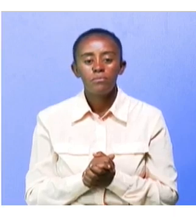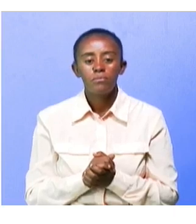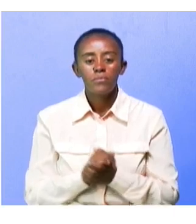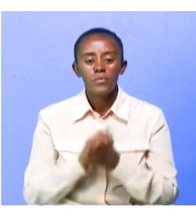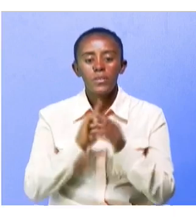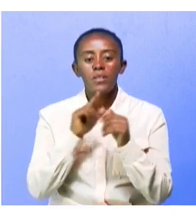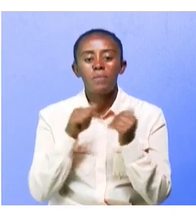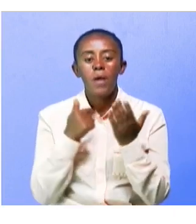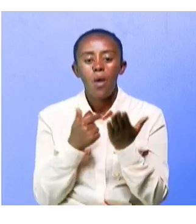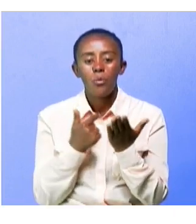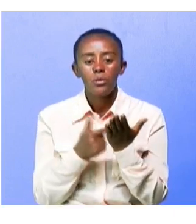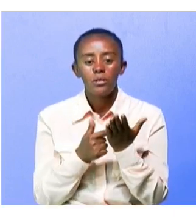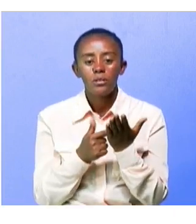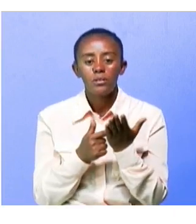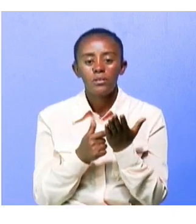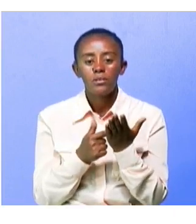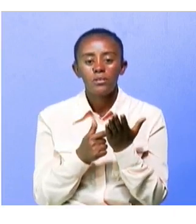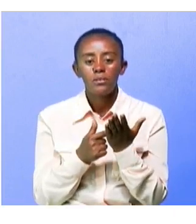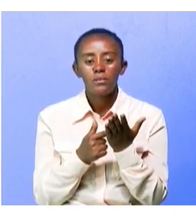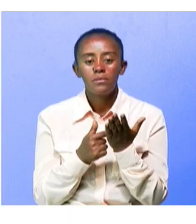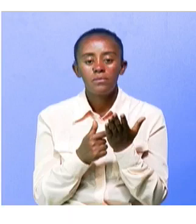about